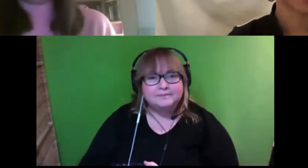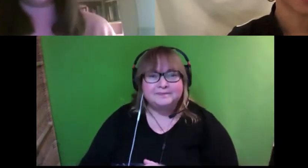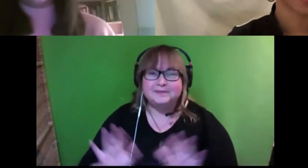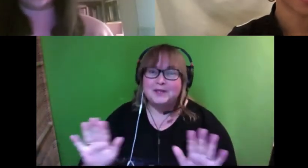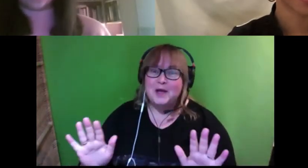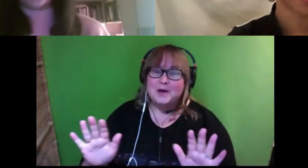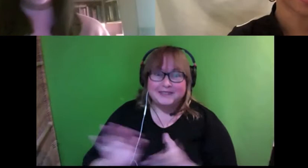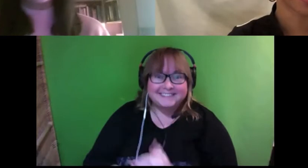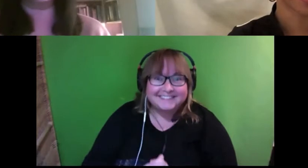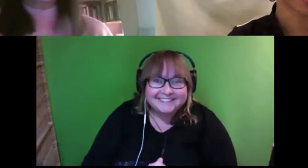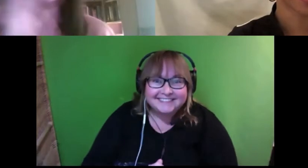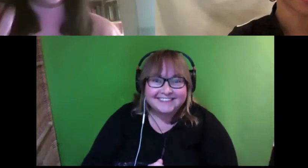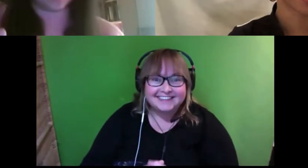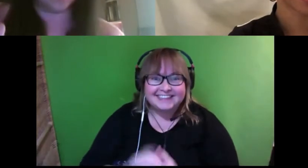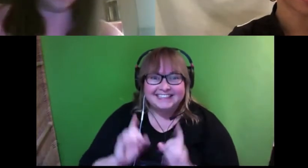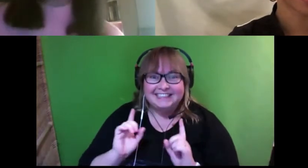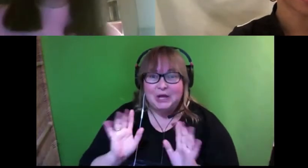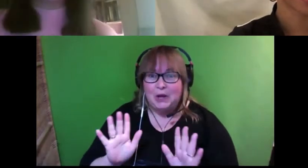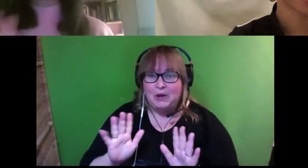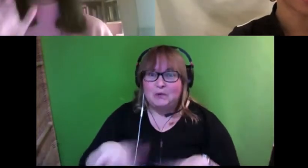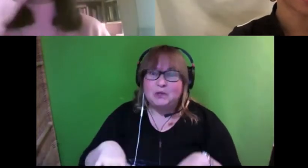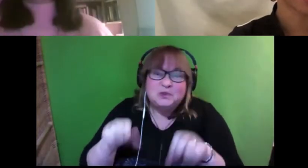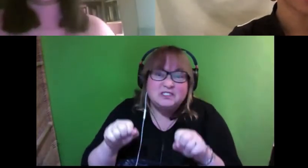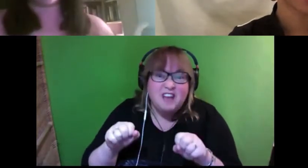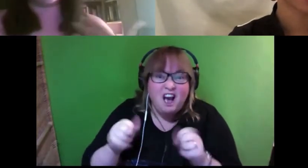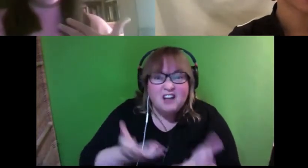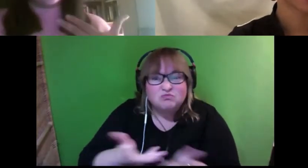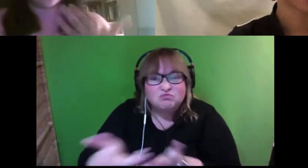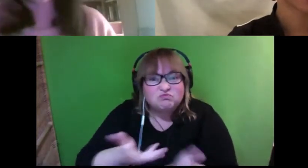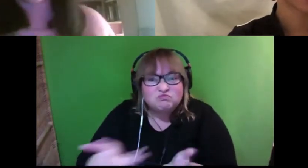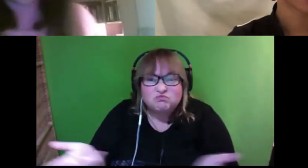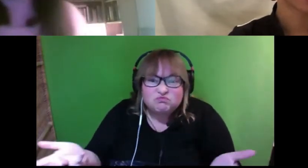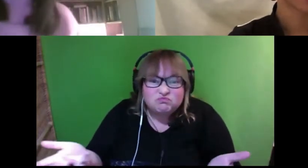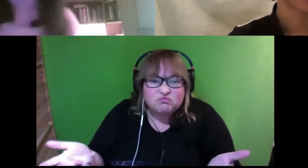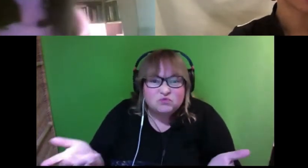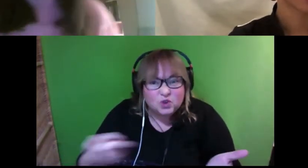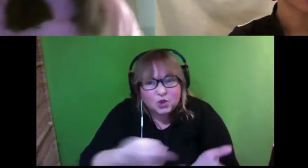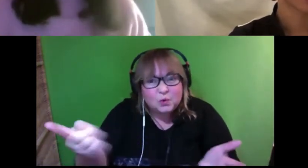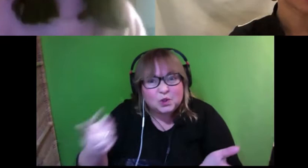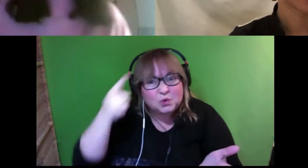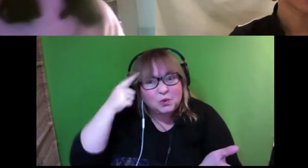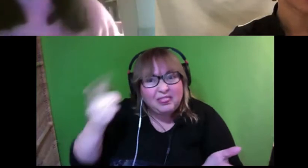so I really wanted to talk and also start the conversation with, what do you think really drew us